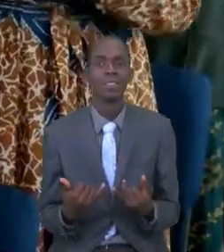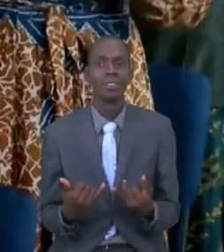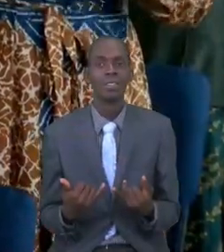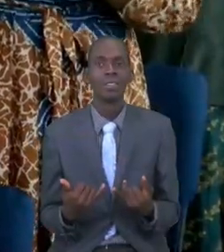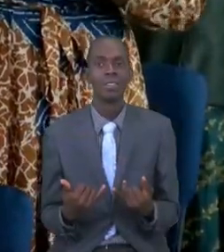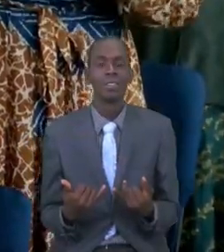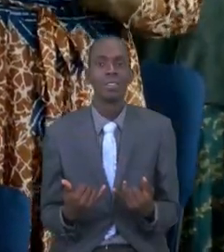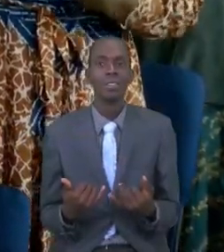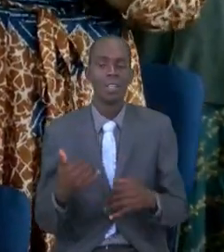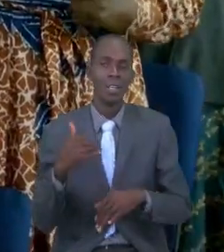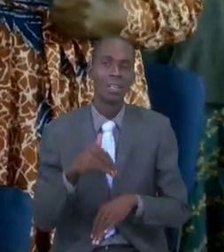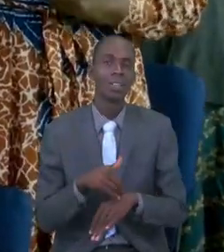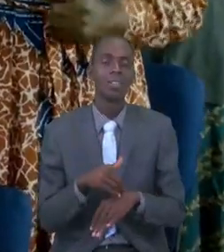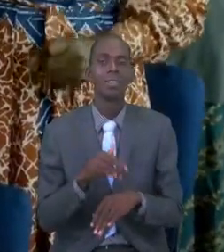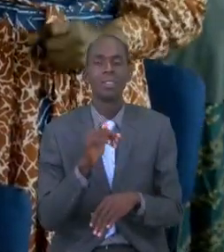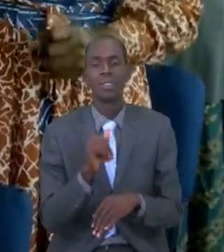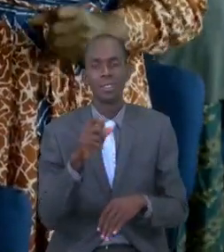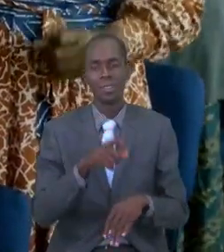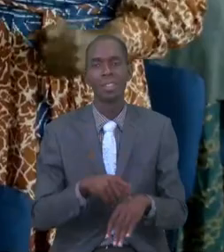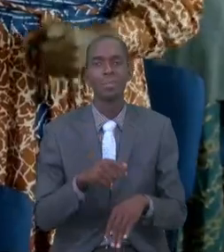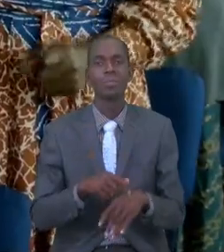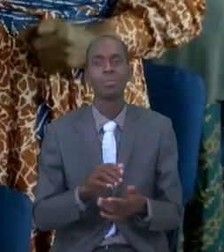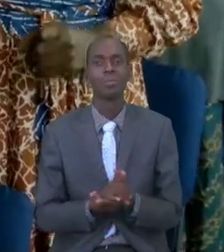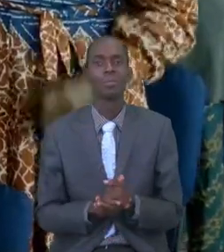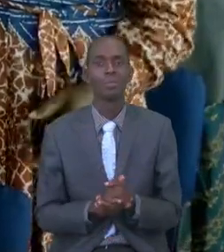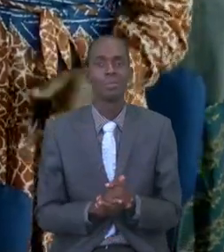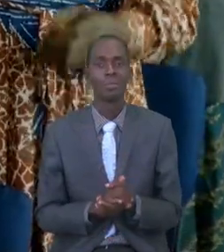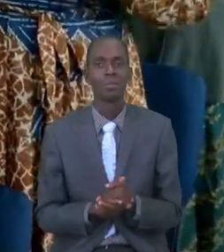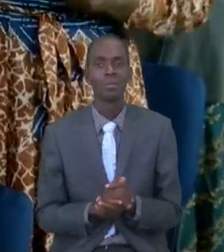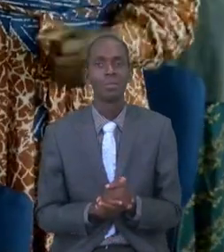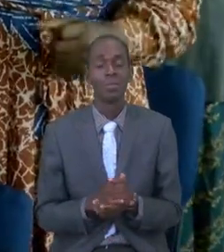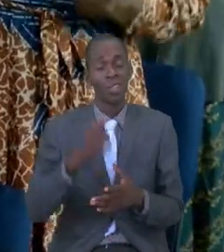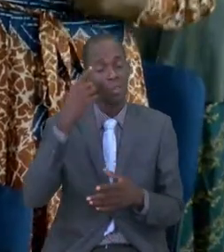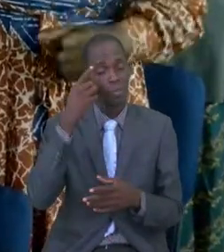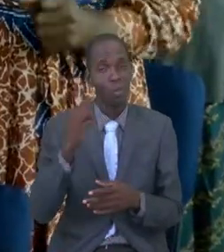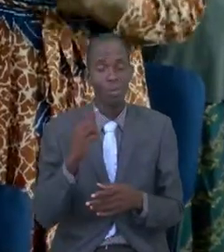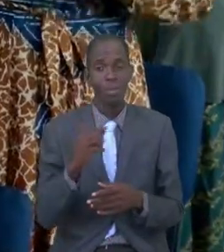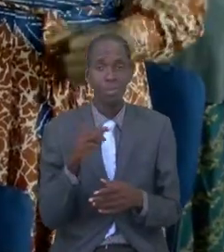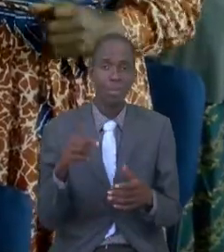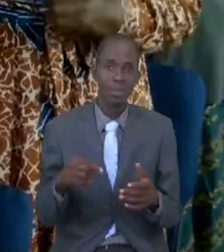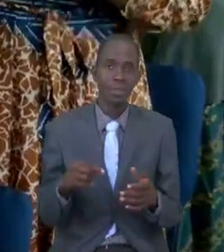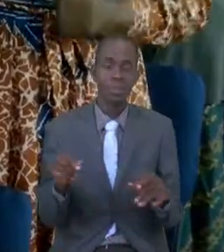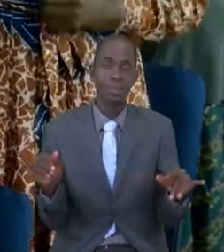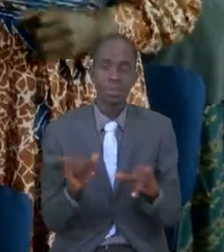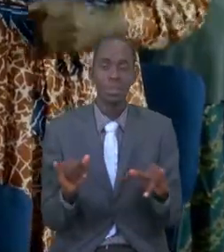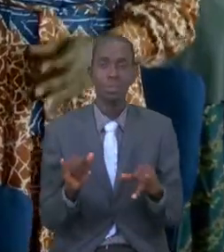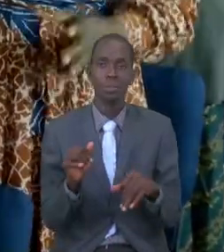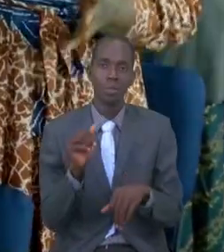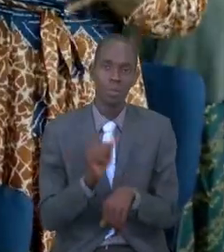at such a time for such a task.